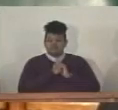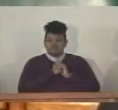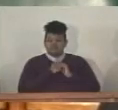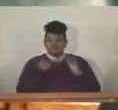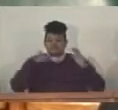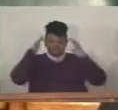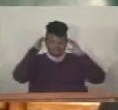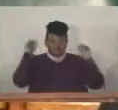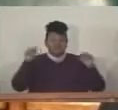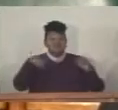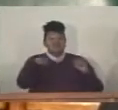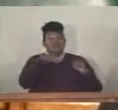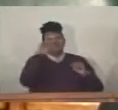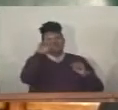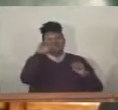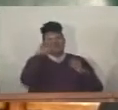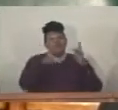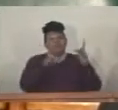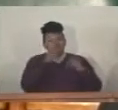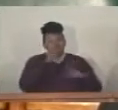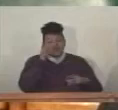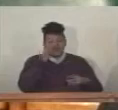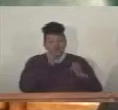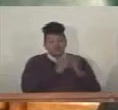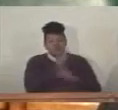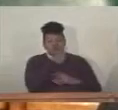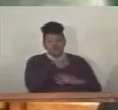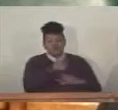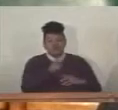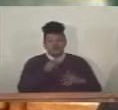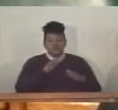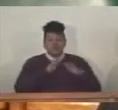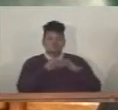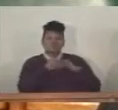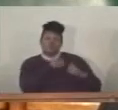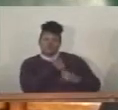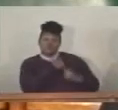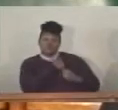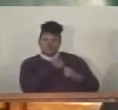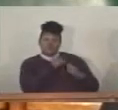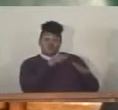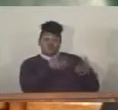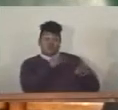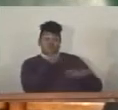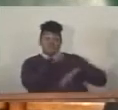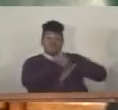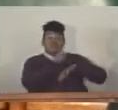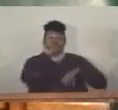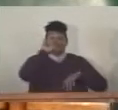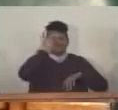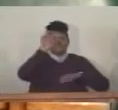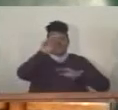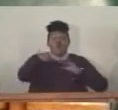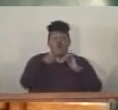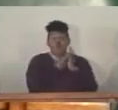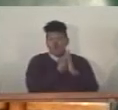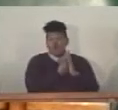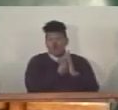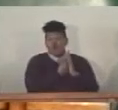remind persons who may be listening through you that the Jamaica Defense Force has established a 24-hour